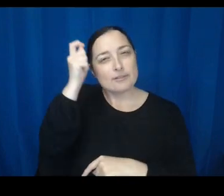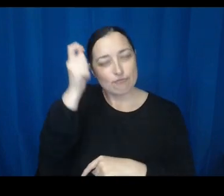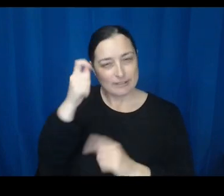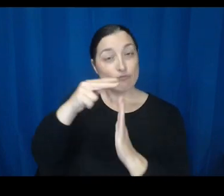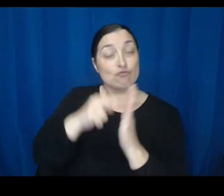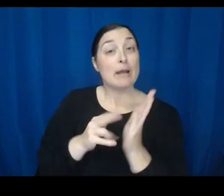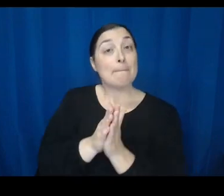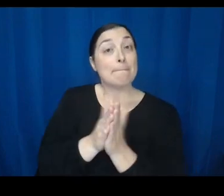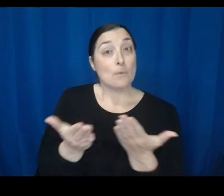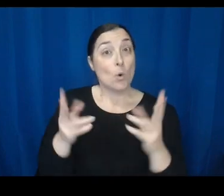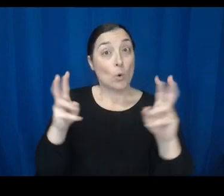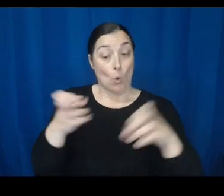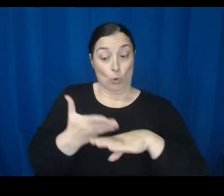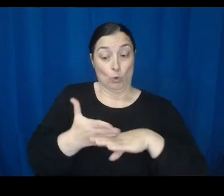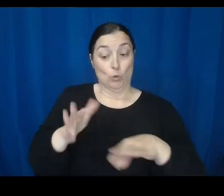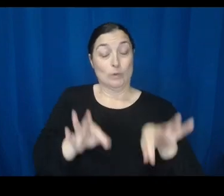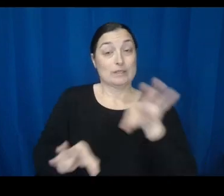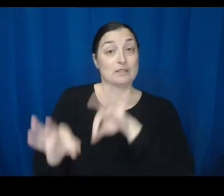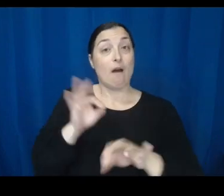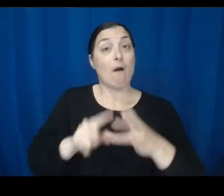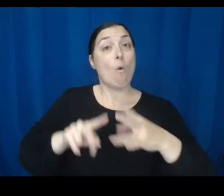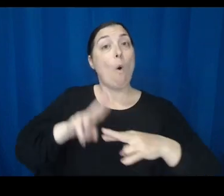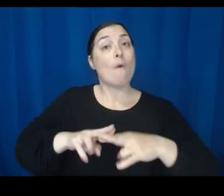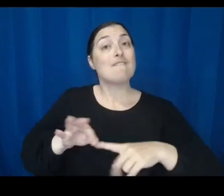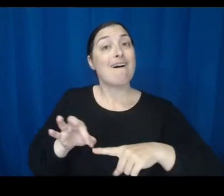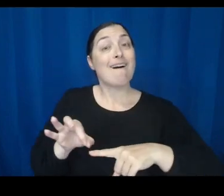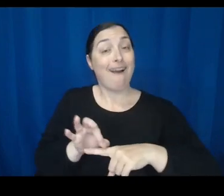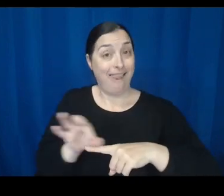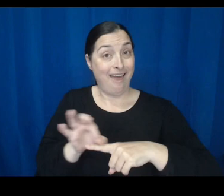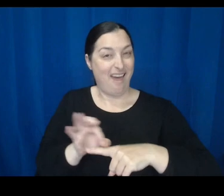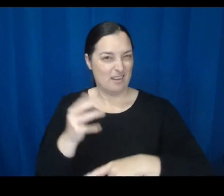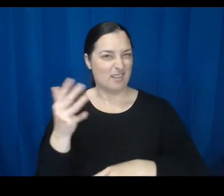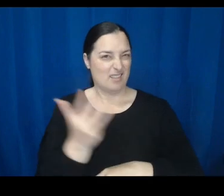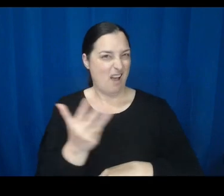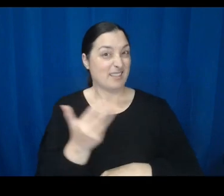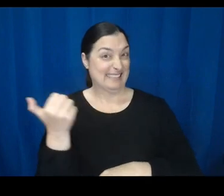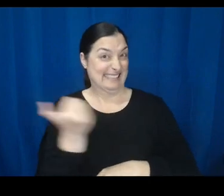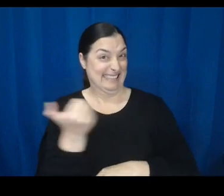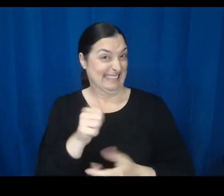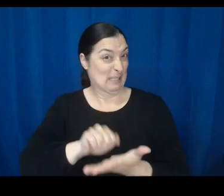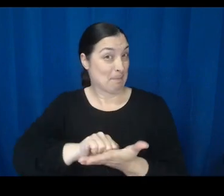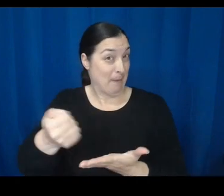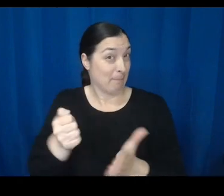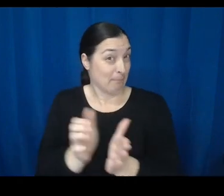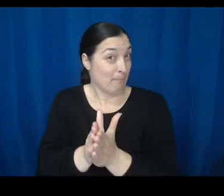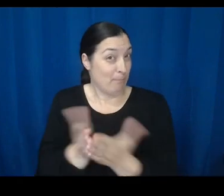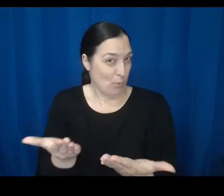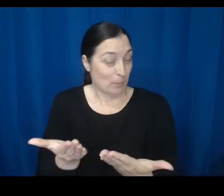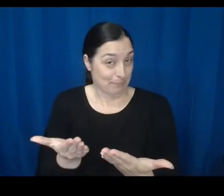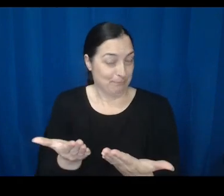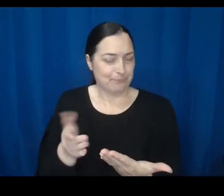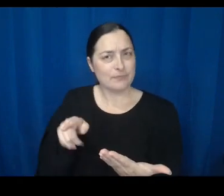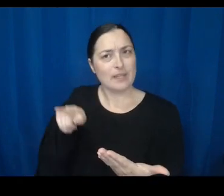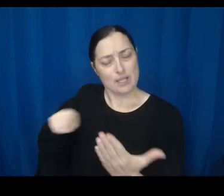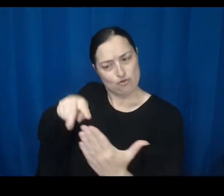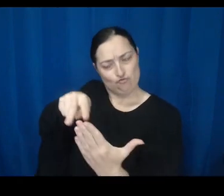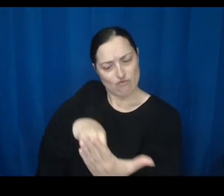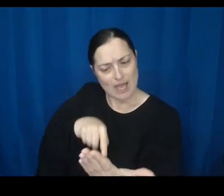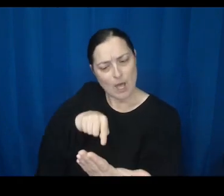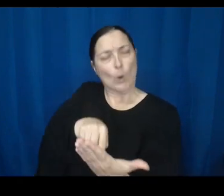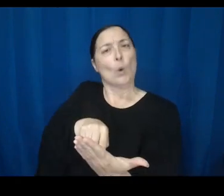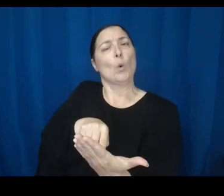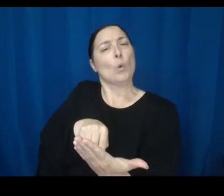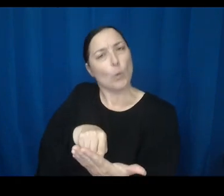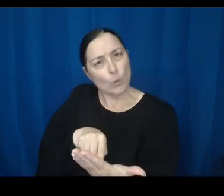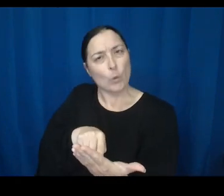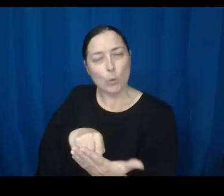New Science of Colour that was published in 1916. And the thing that's so interesting about that, like the writings of